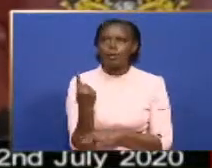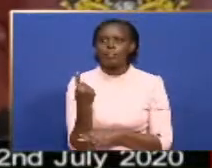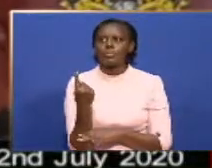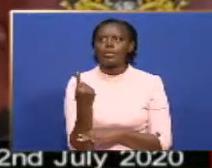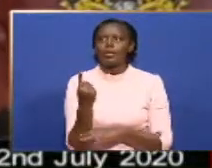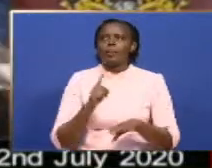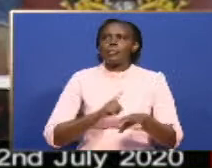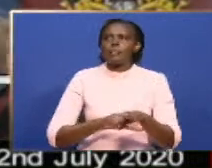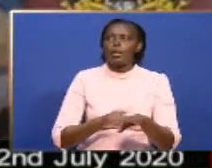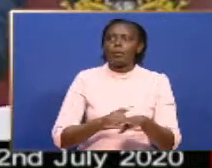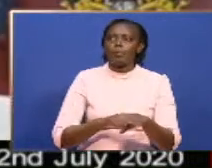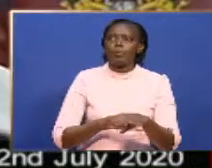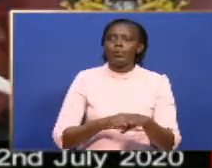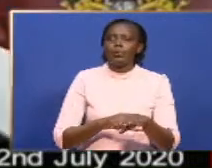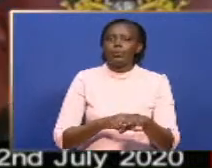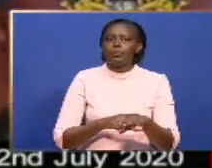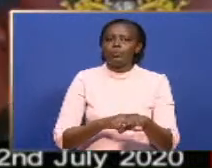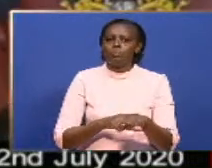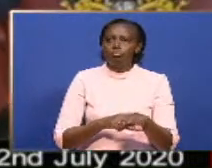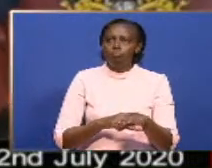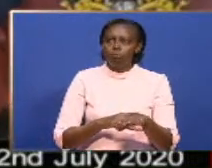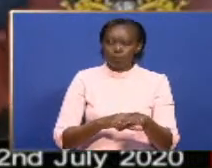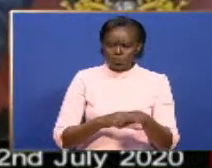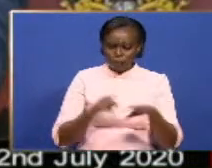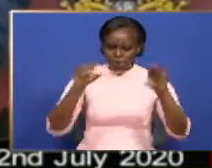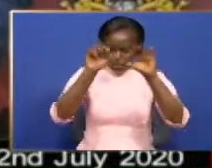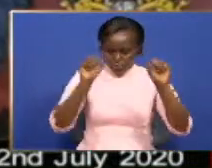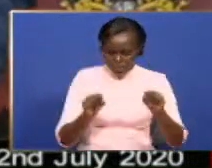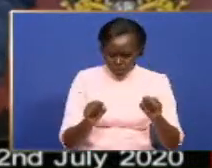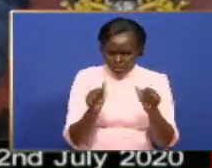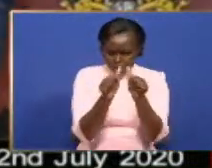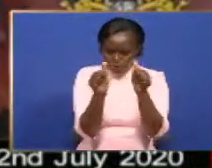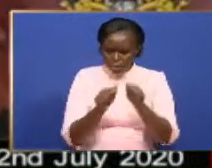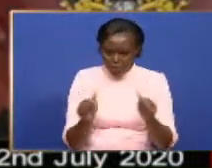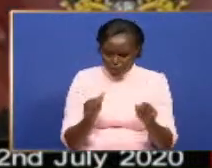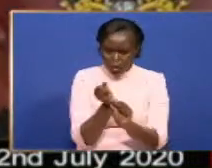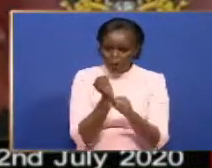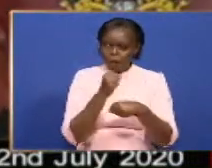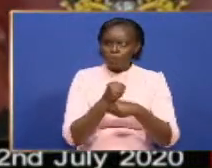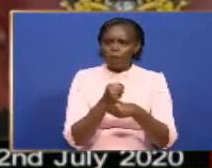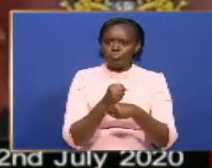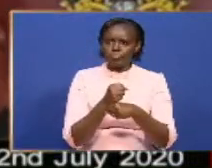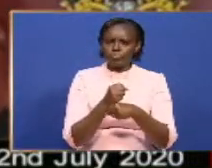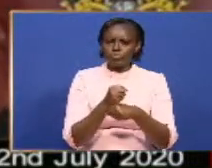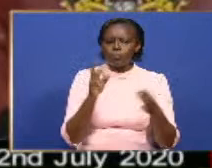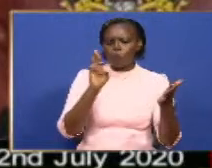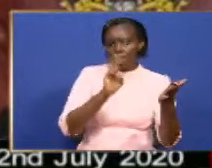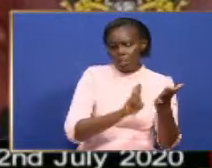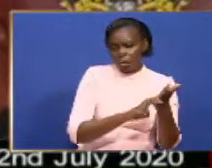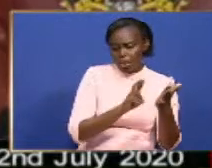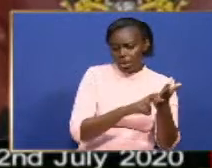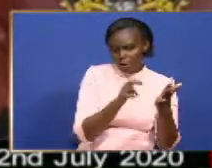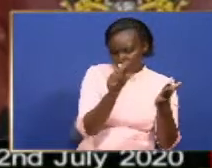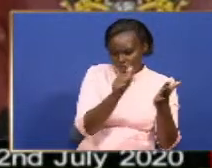we streamline our systems and ensure that the records are well